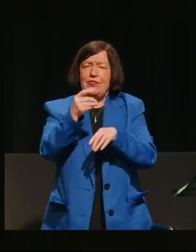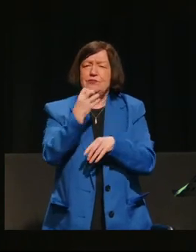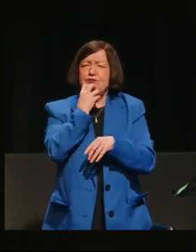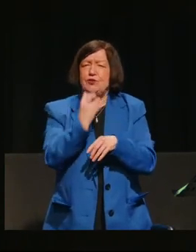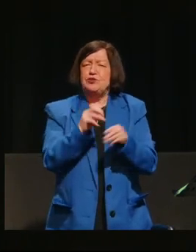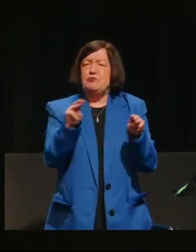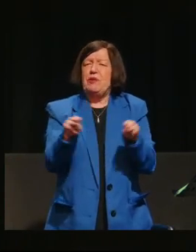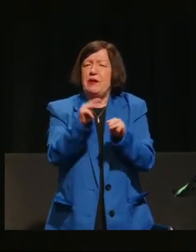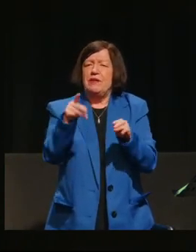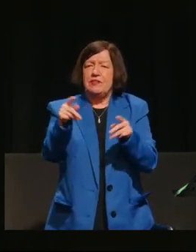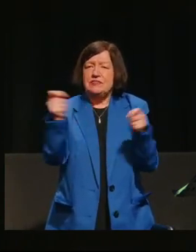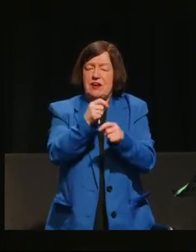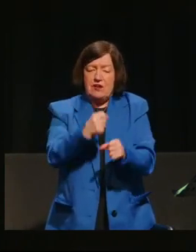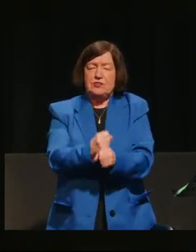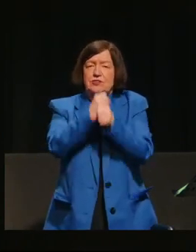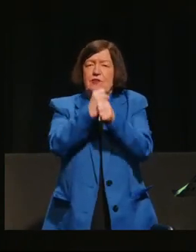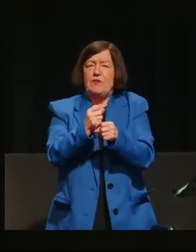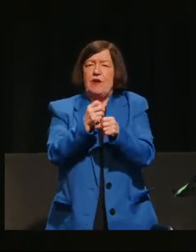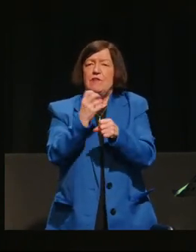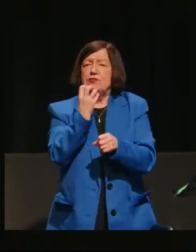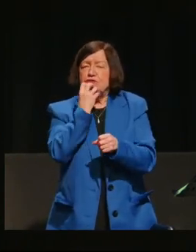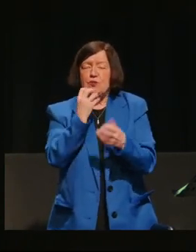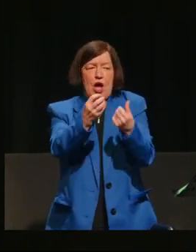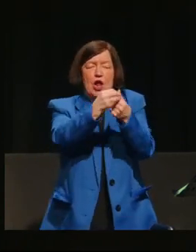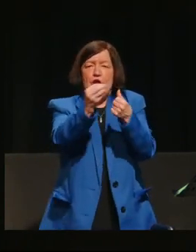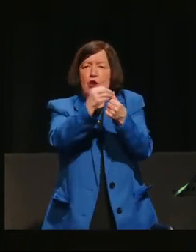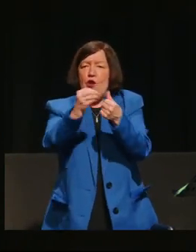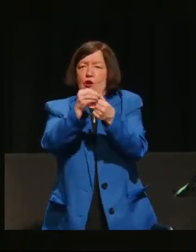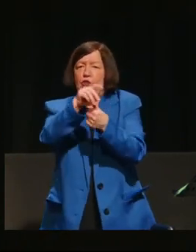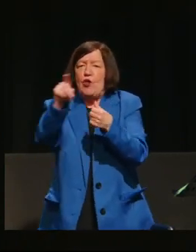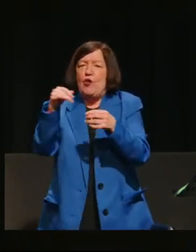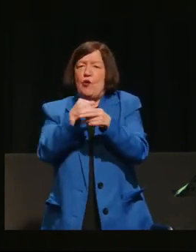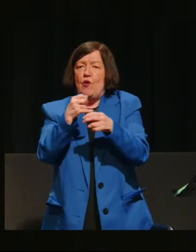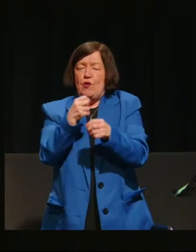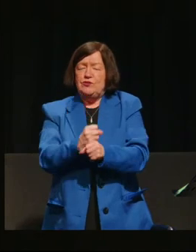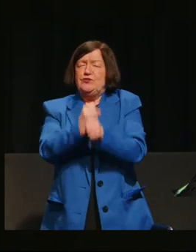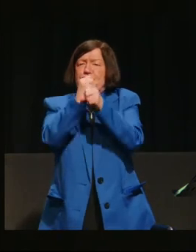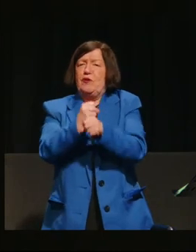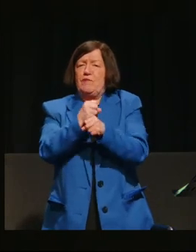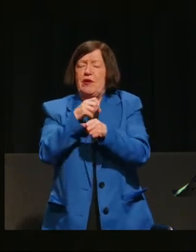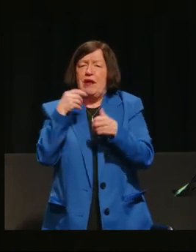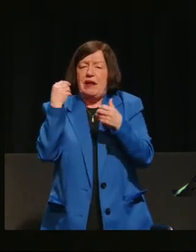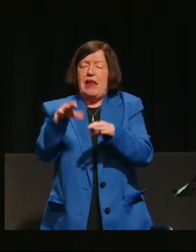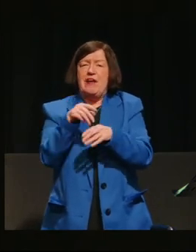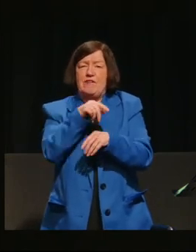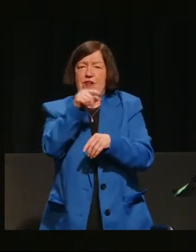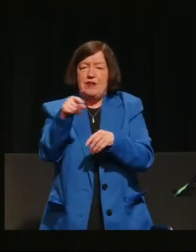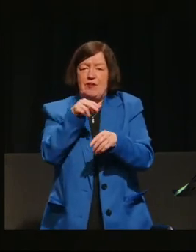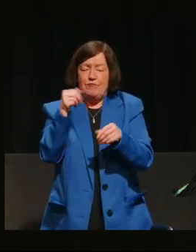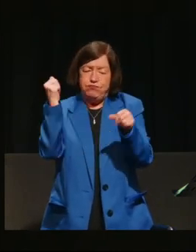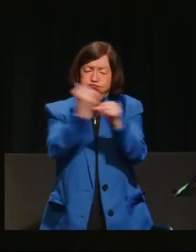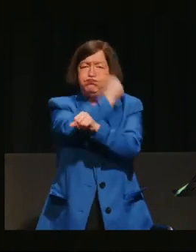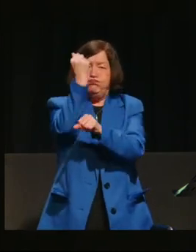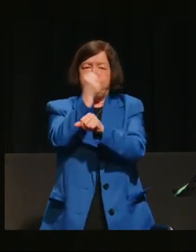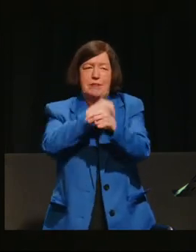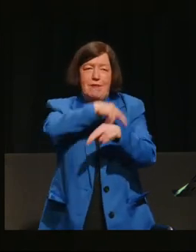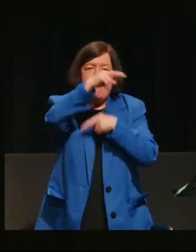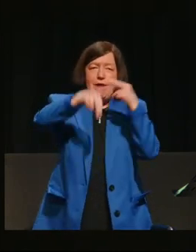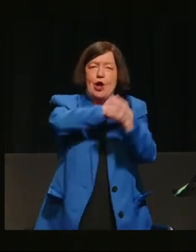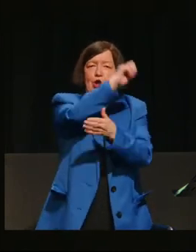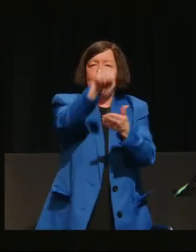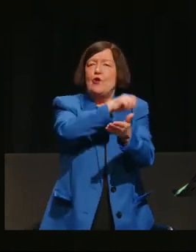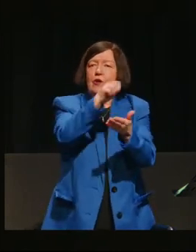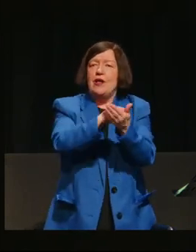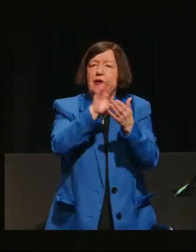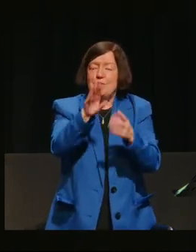The terrible suffering of millions of Jews and other victims of the Nazis has left an indelible stain across Europe and